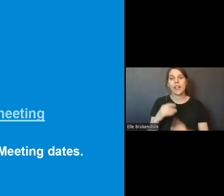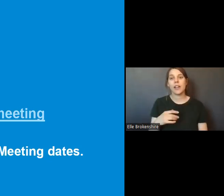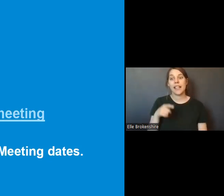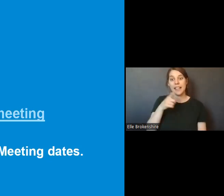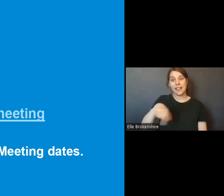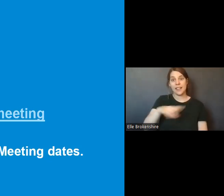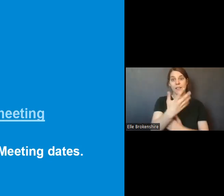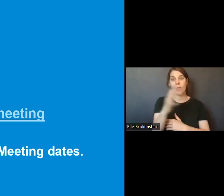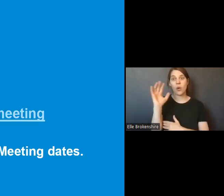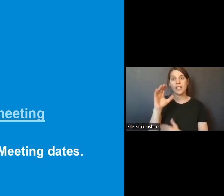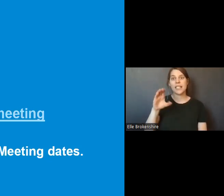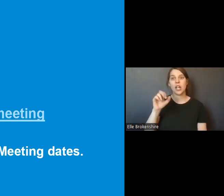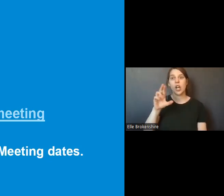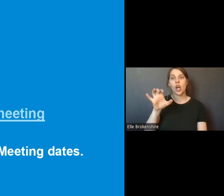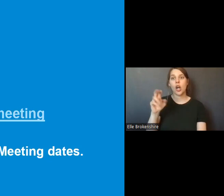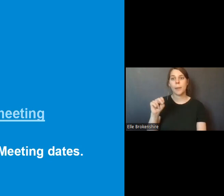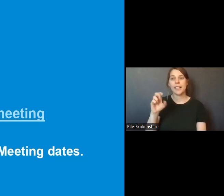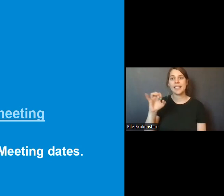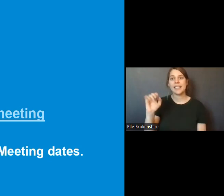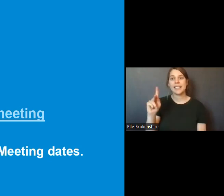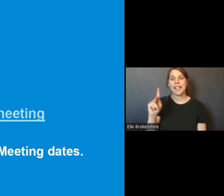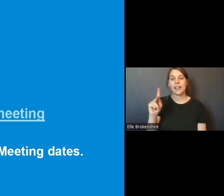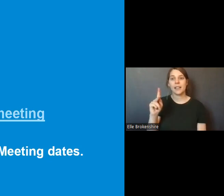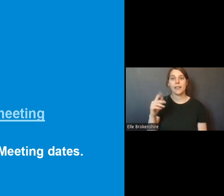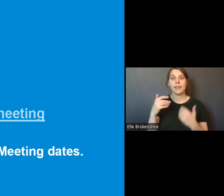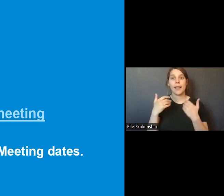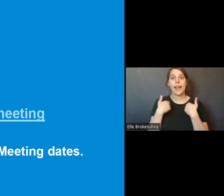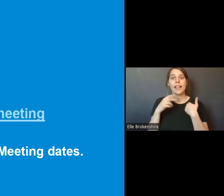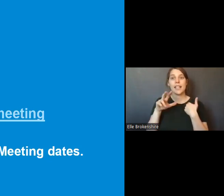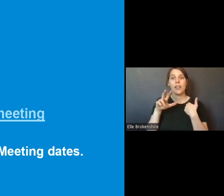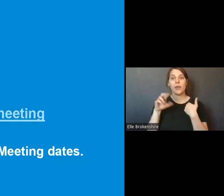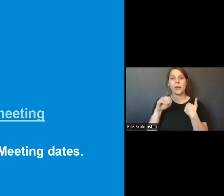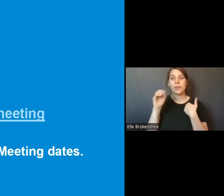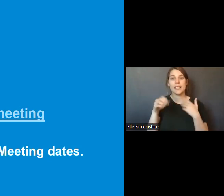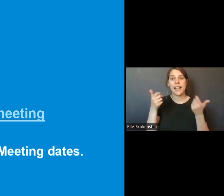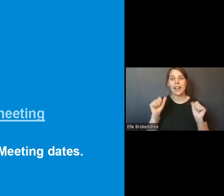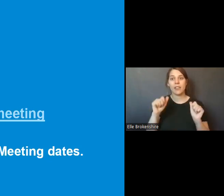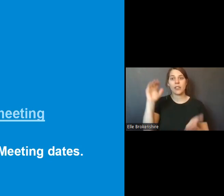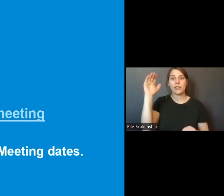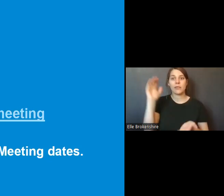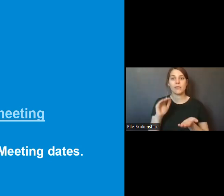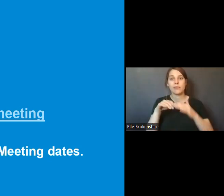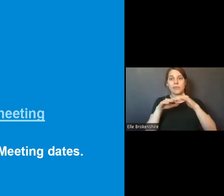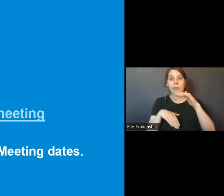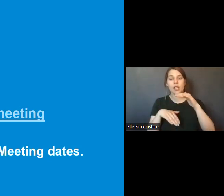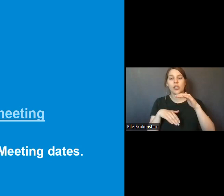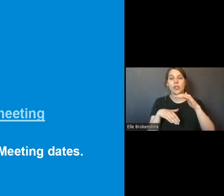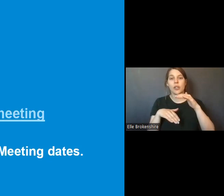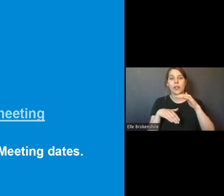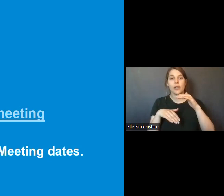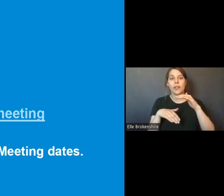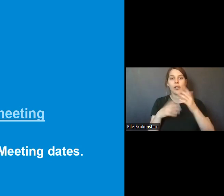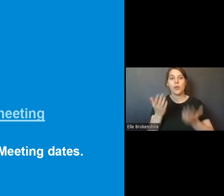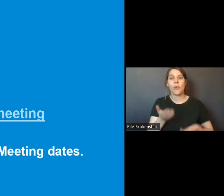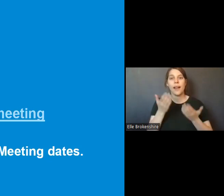provide 30% of our effort to keep global warming below the 2 degrees Celsius mark that is recommended for the threshold to support